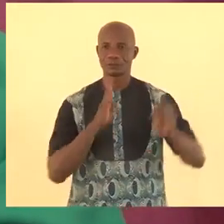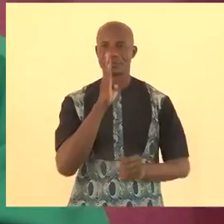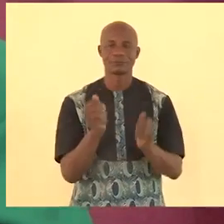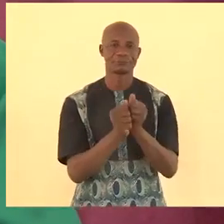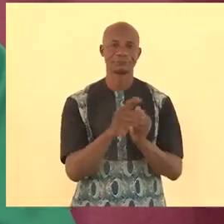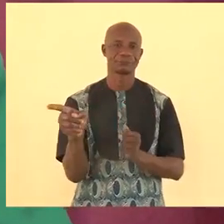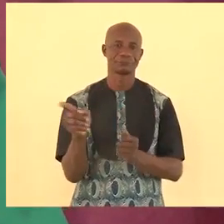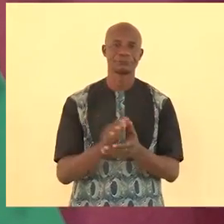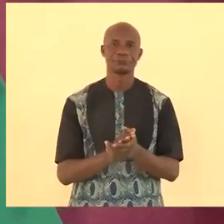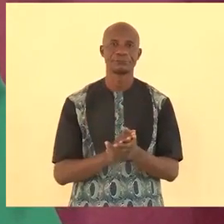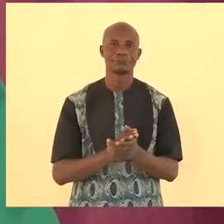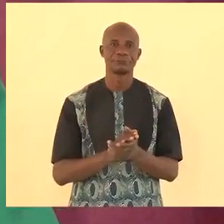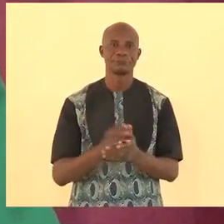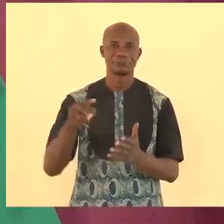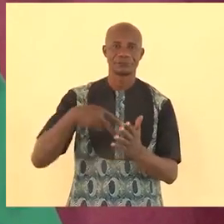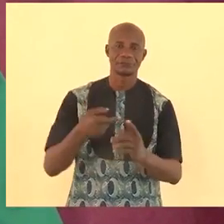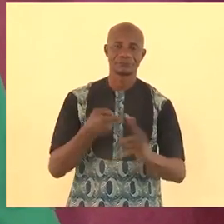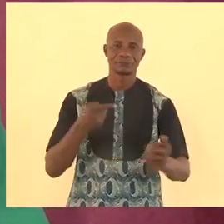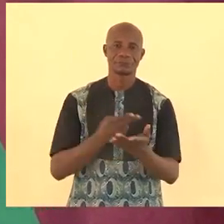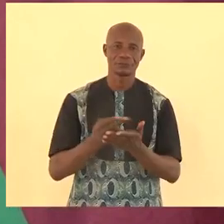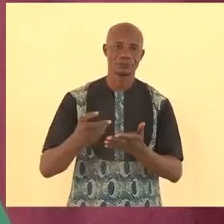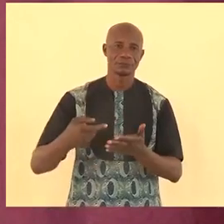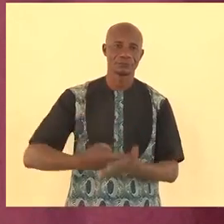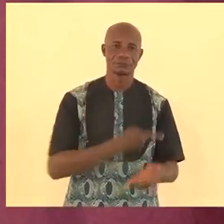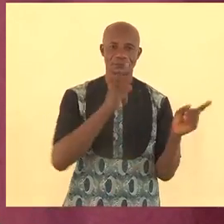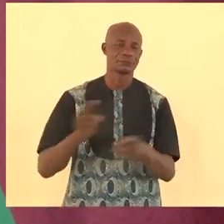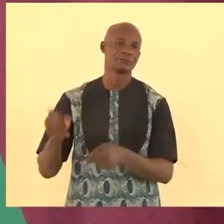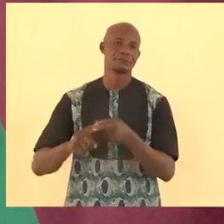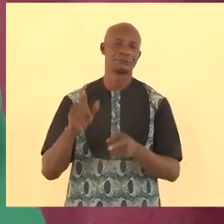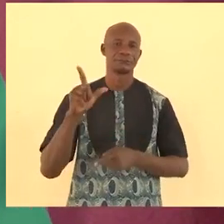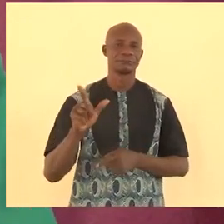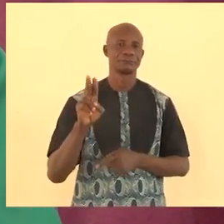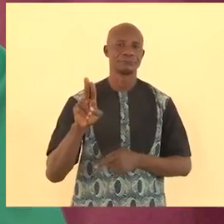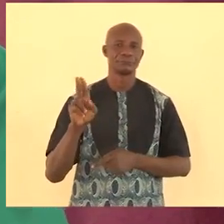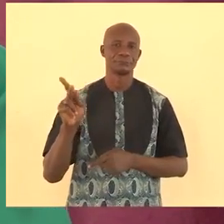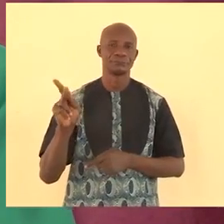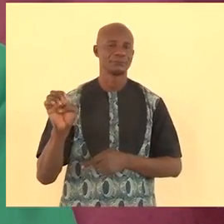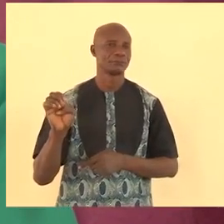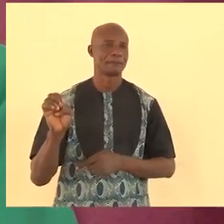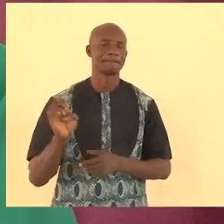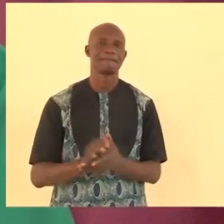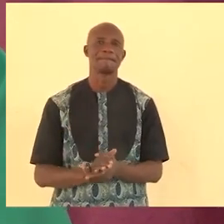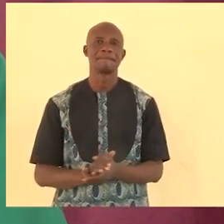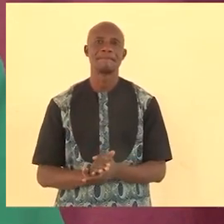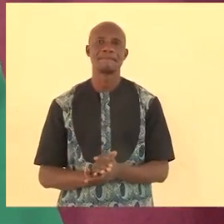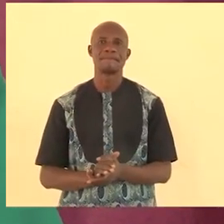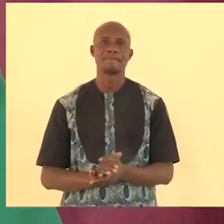Be with you. And with your spirit. A reading from the Holy Gospel according to Luke.